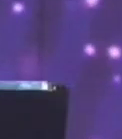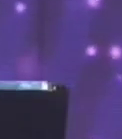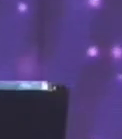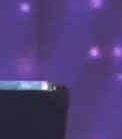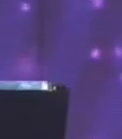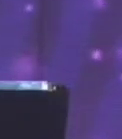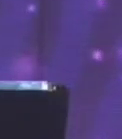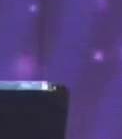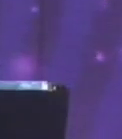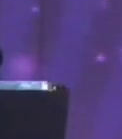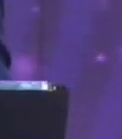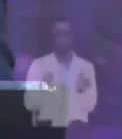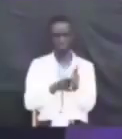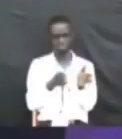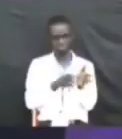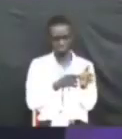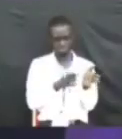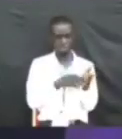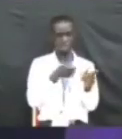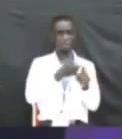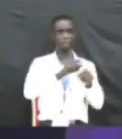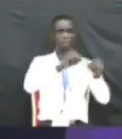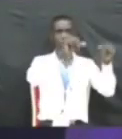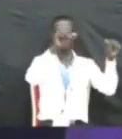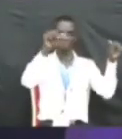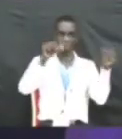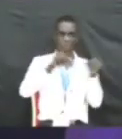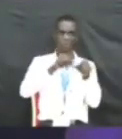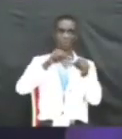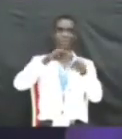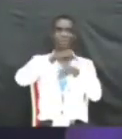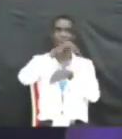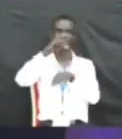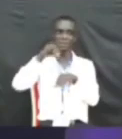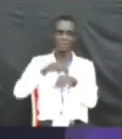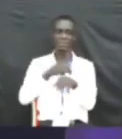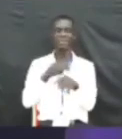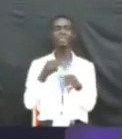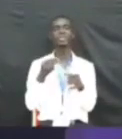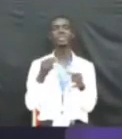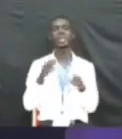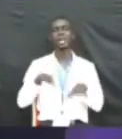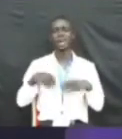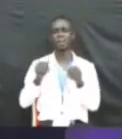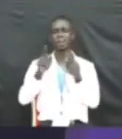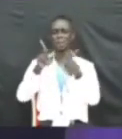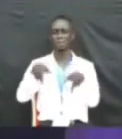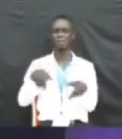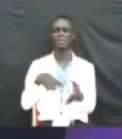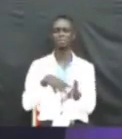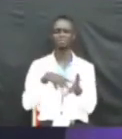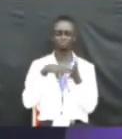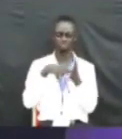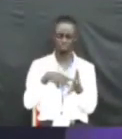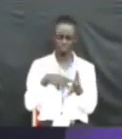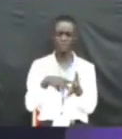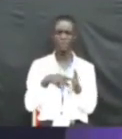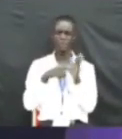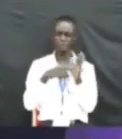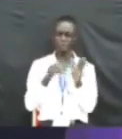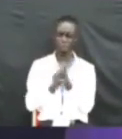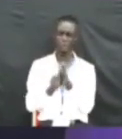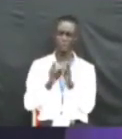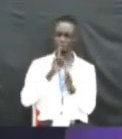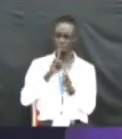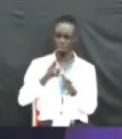Reading the reports from the various areas and nations gives one the strong affirmation that the Lord is alive and is in